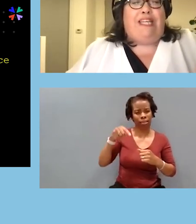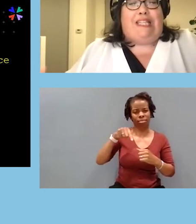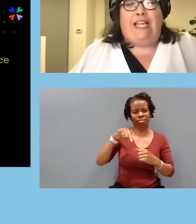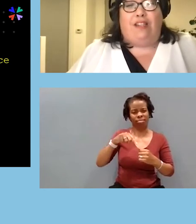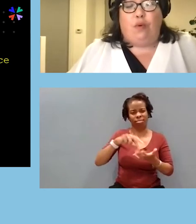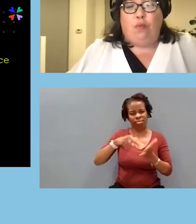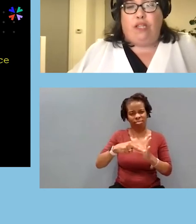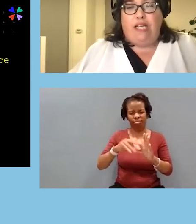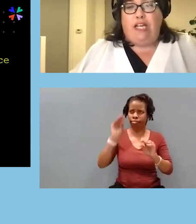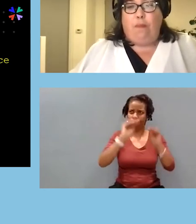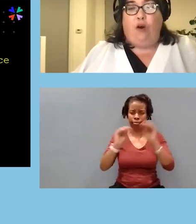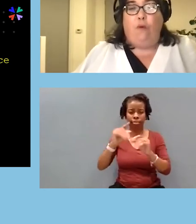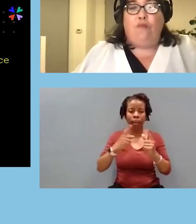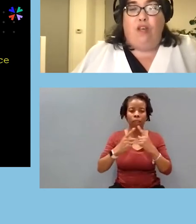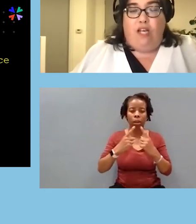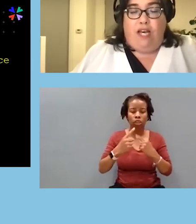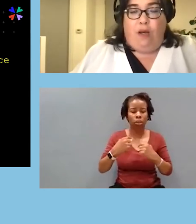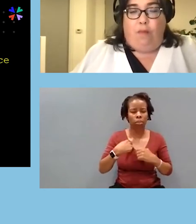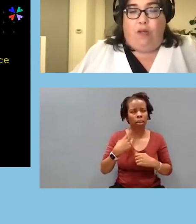it made sense when we're thinking about